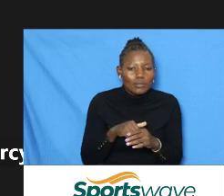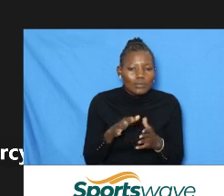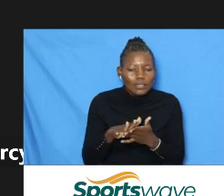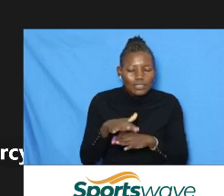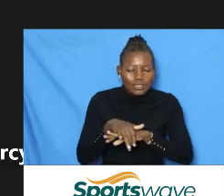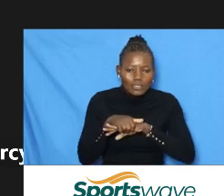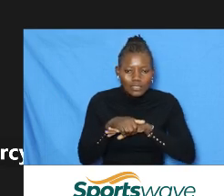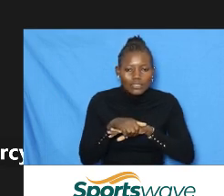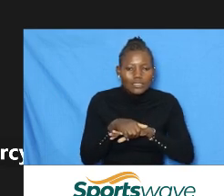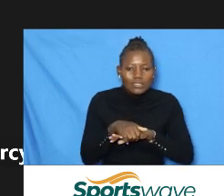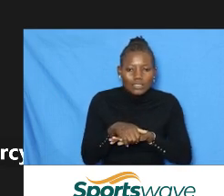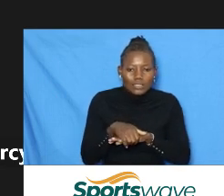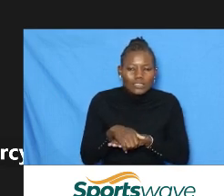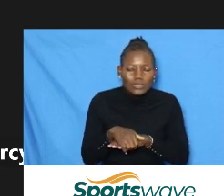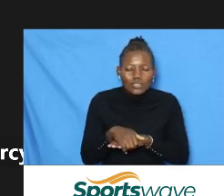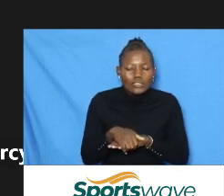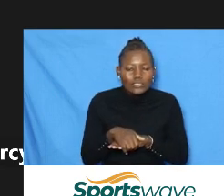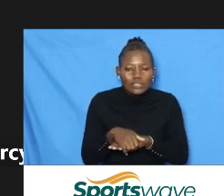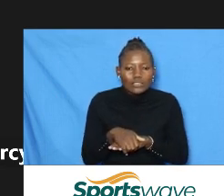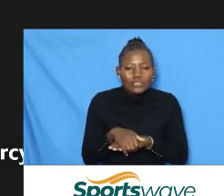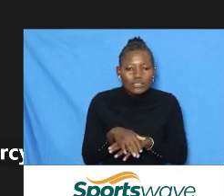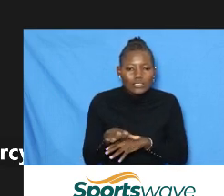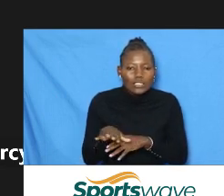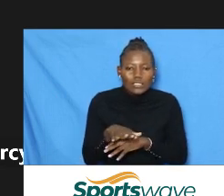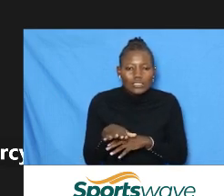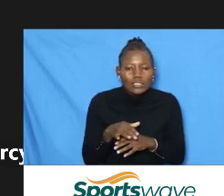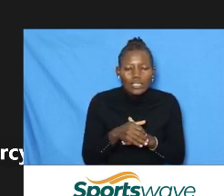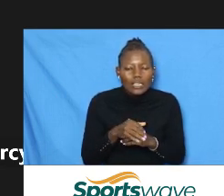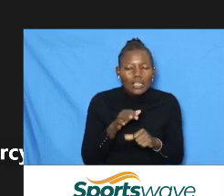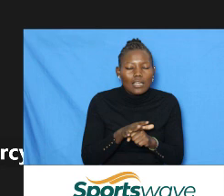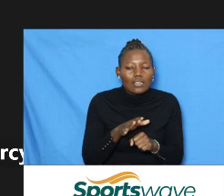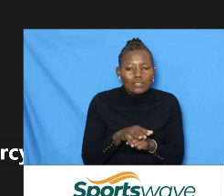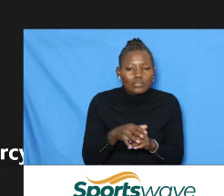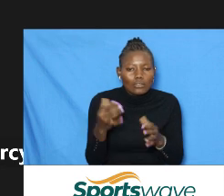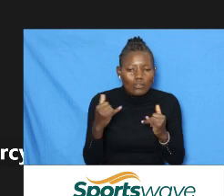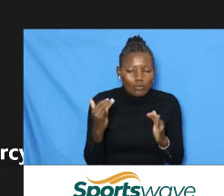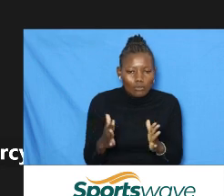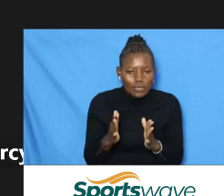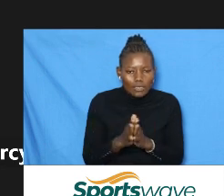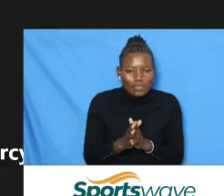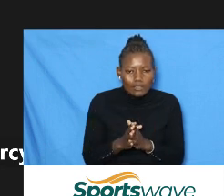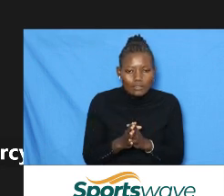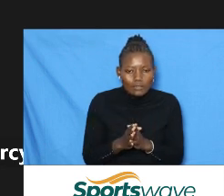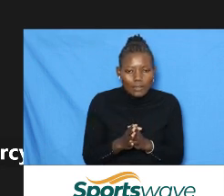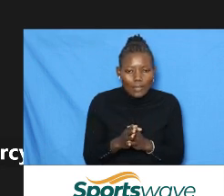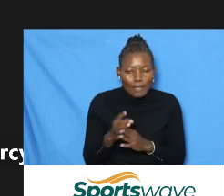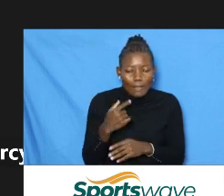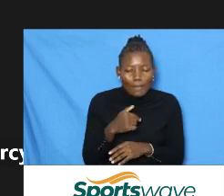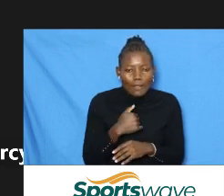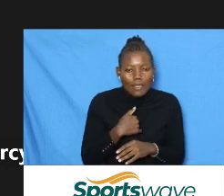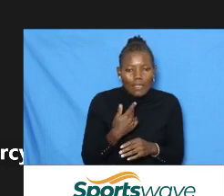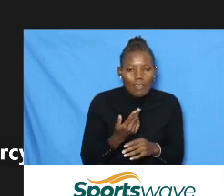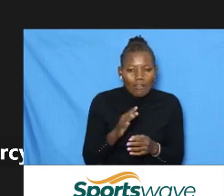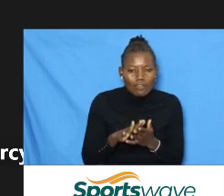as per the biological passport of many athletes. As a medical physician